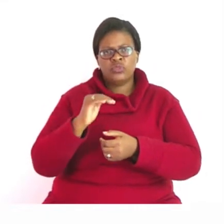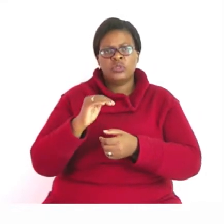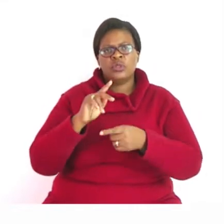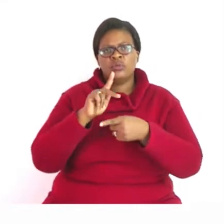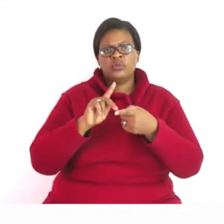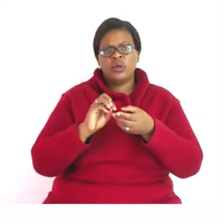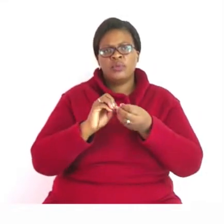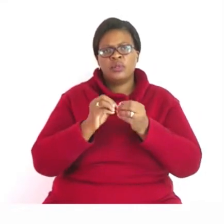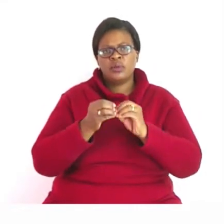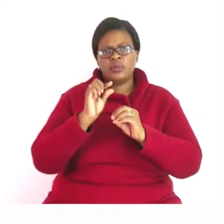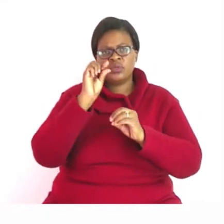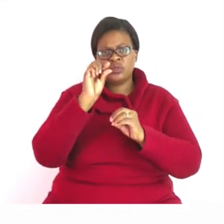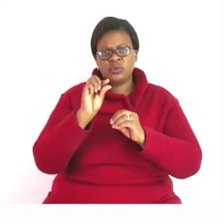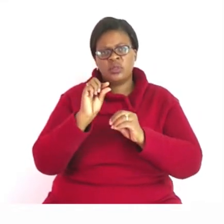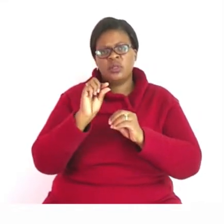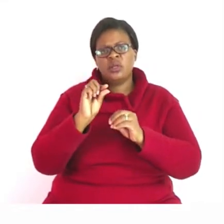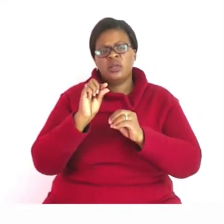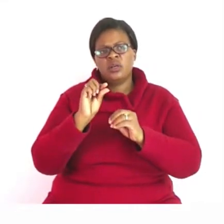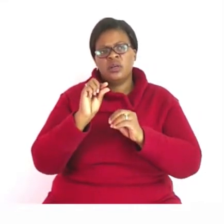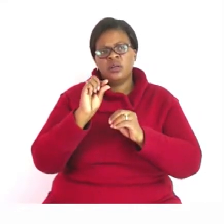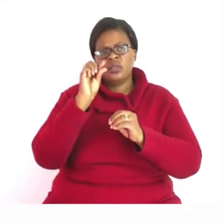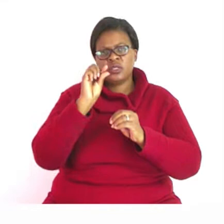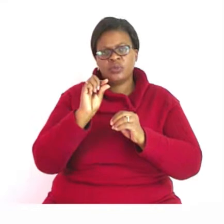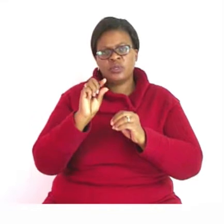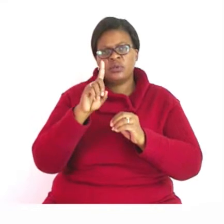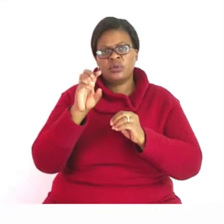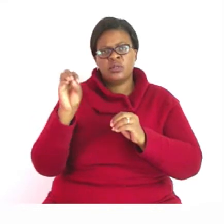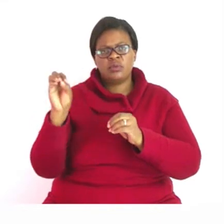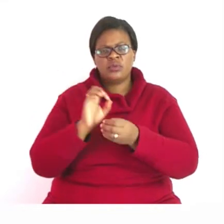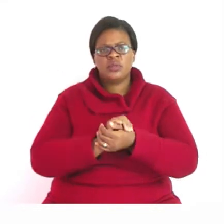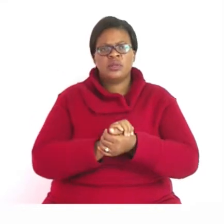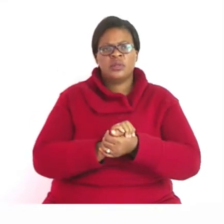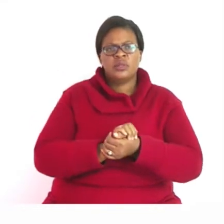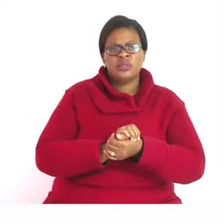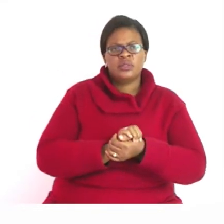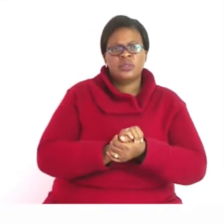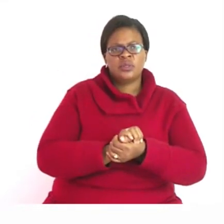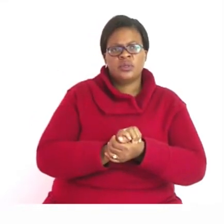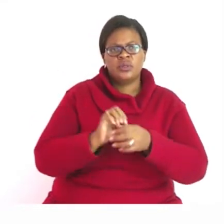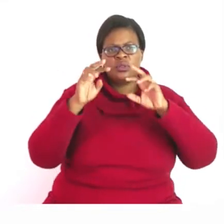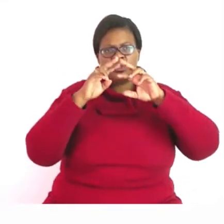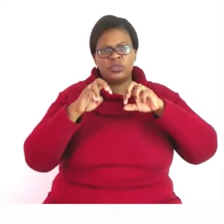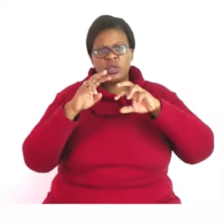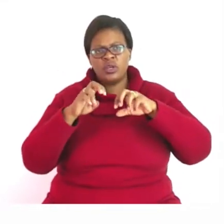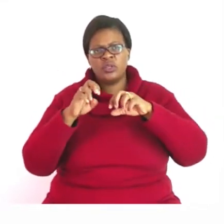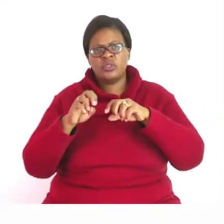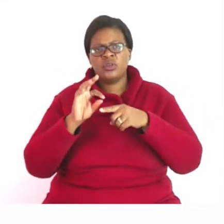numbers smaller than 100, find prime factors of a given number smaller than